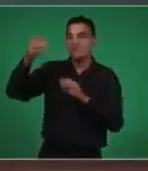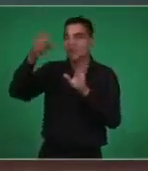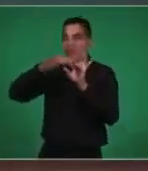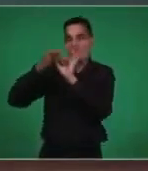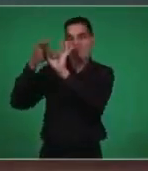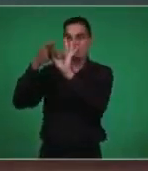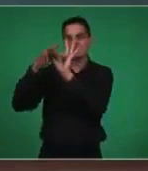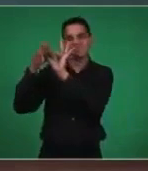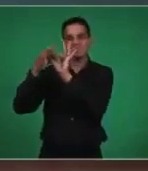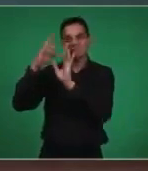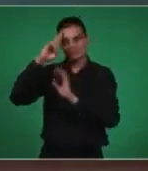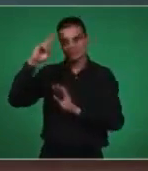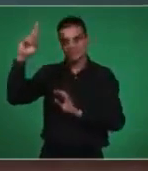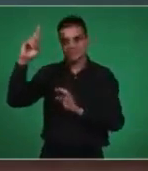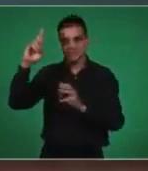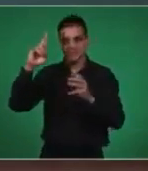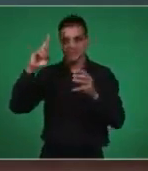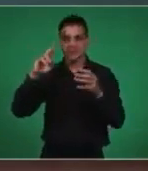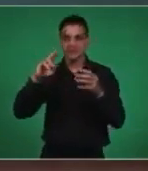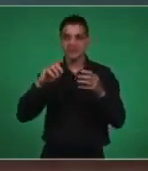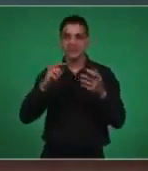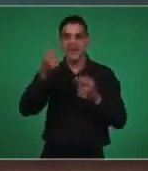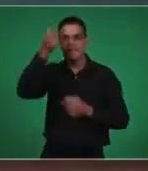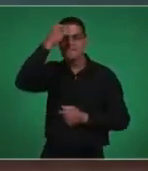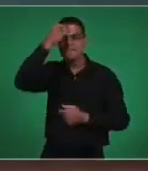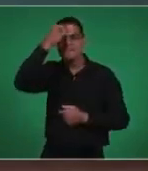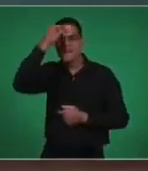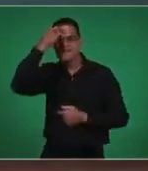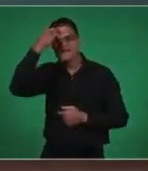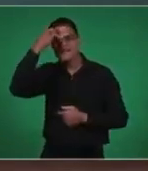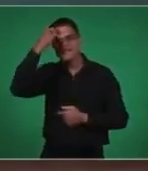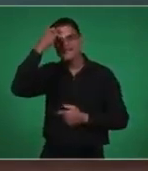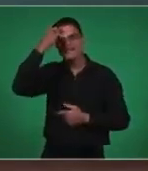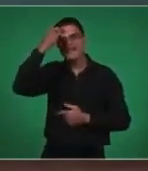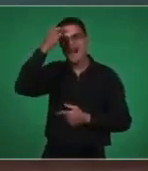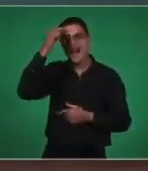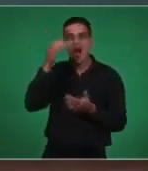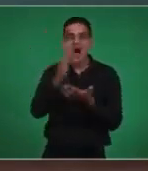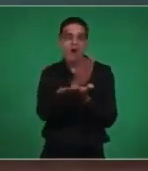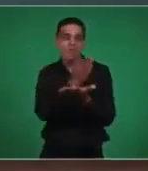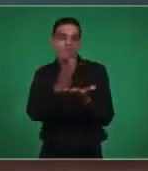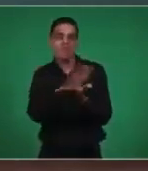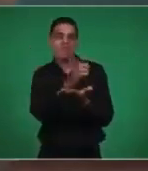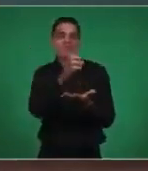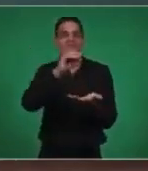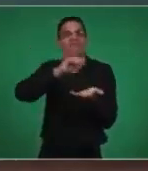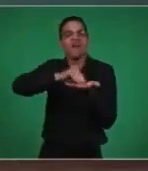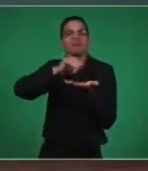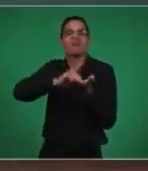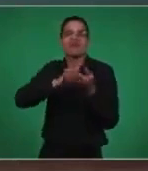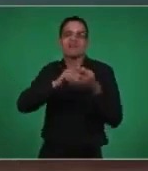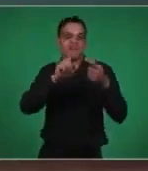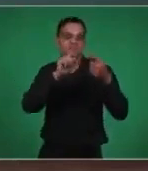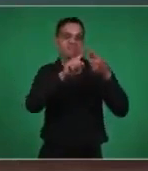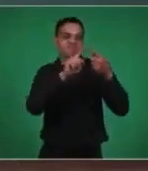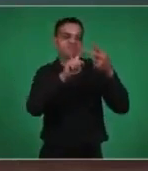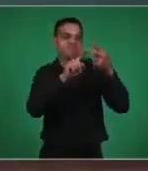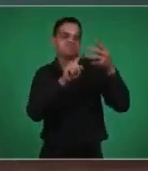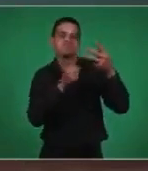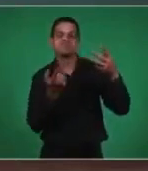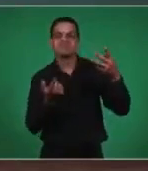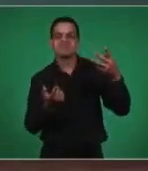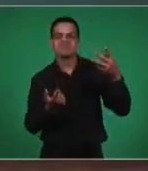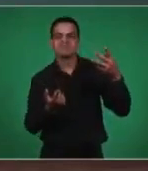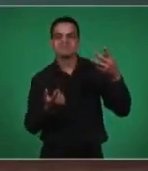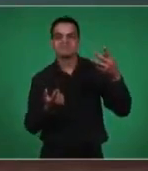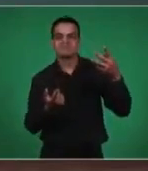mind, many had a part of it was completely filled and another with empty part, and they didn't know